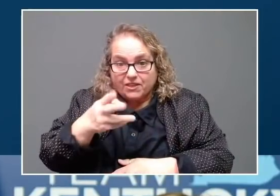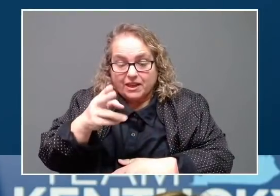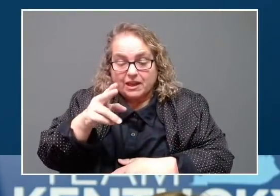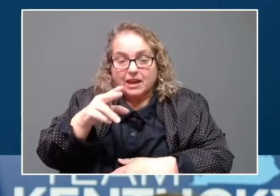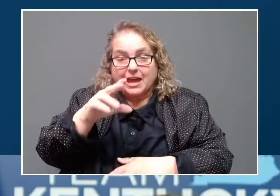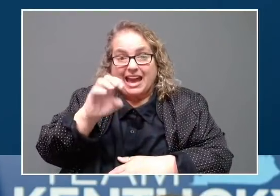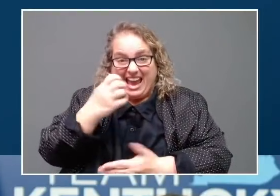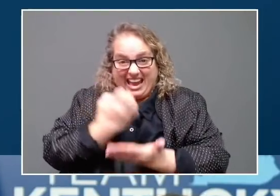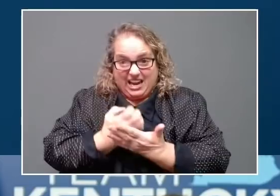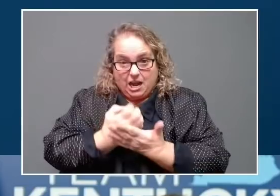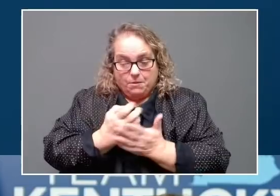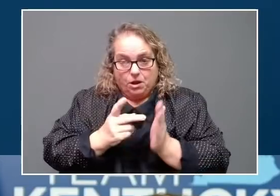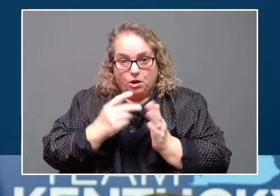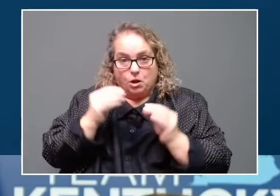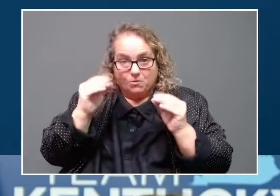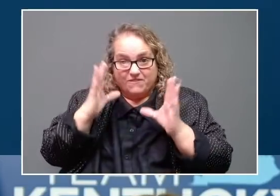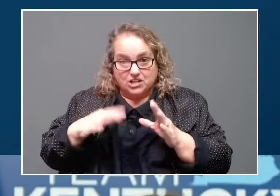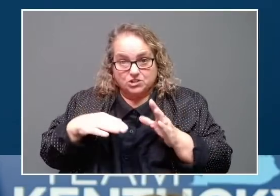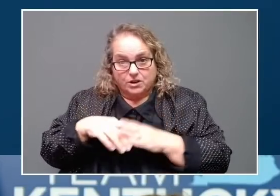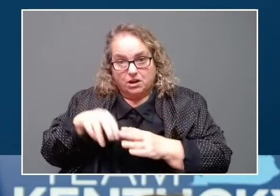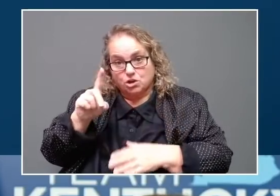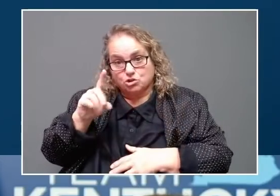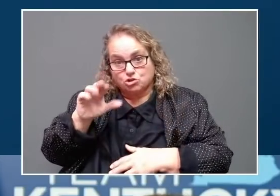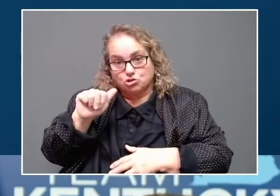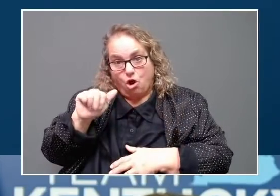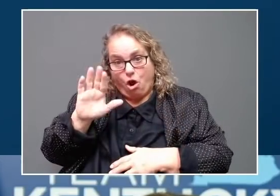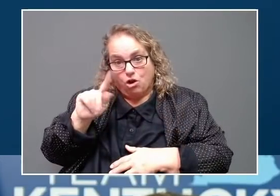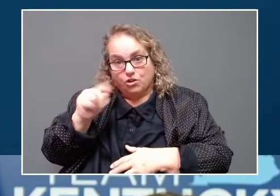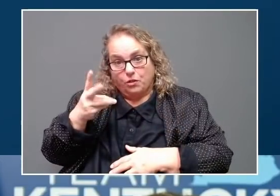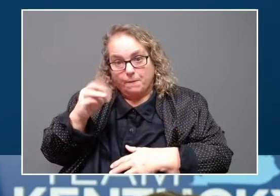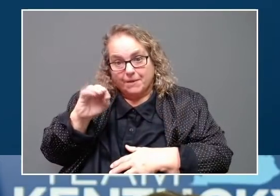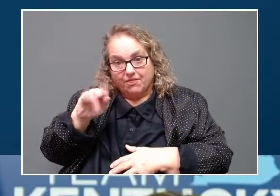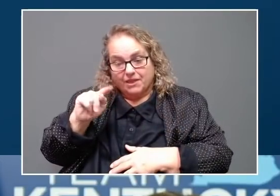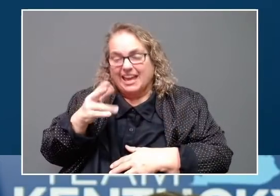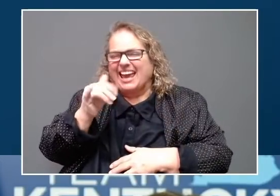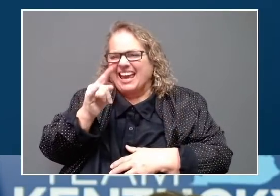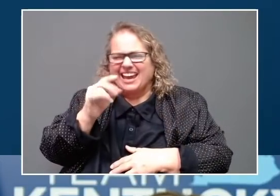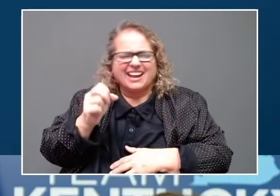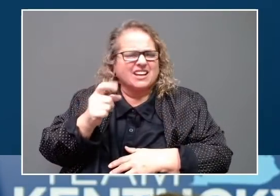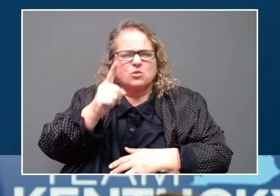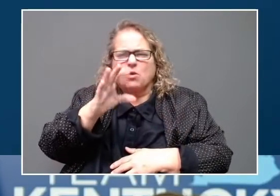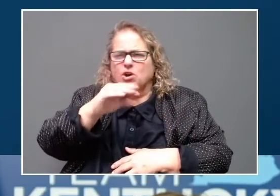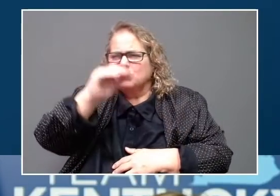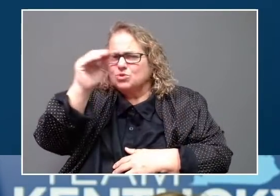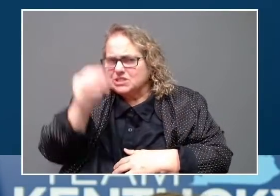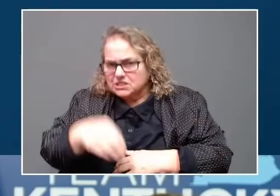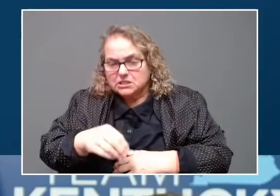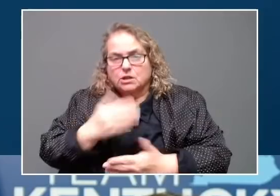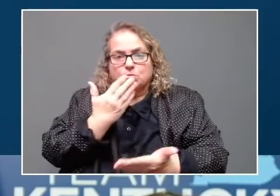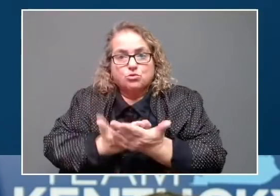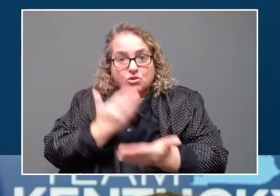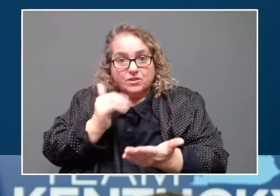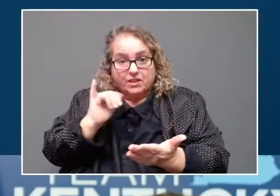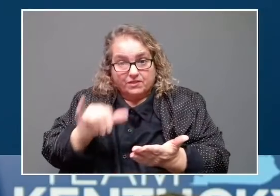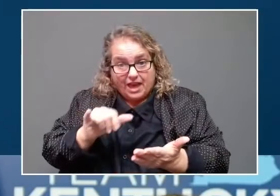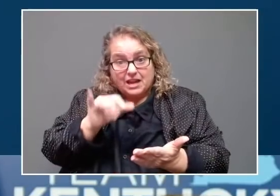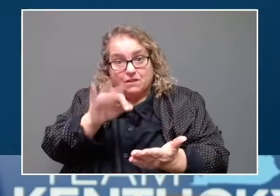is indisputable that universal pre-K will provide an incentive for a parent who is not working to